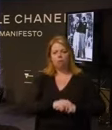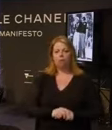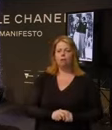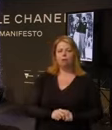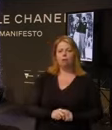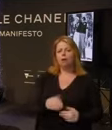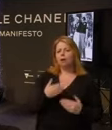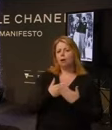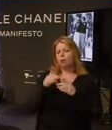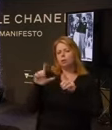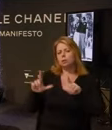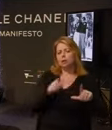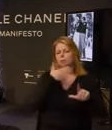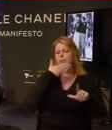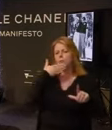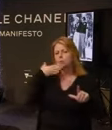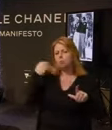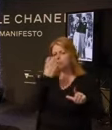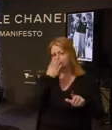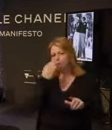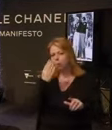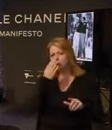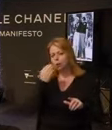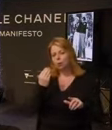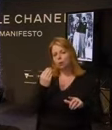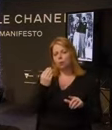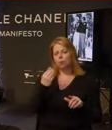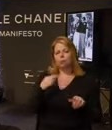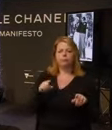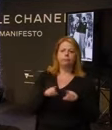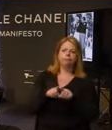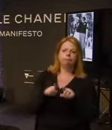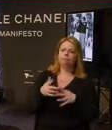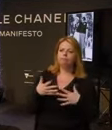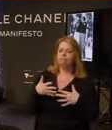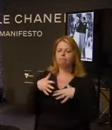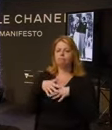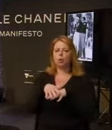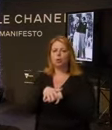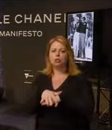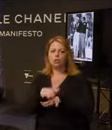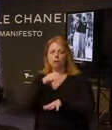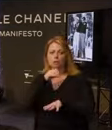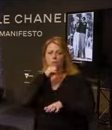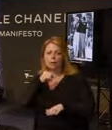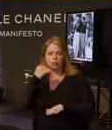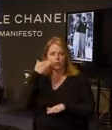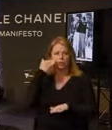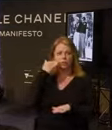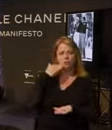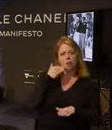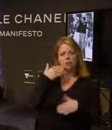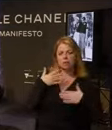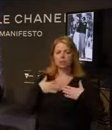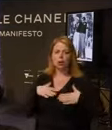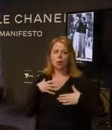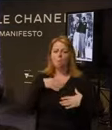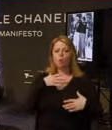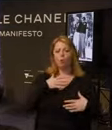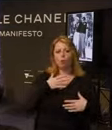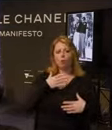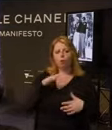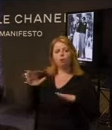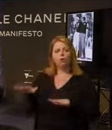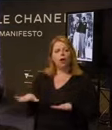image on screen of that kind of merging almost of the masculine and the feminine, and a much more kind of casual, and the